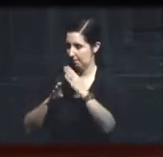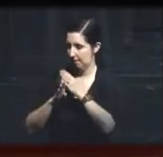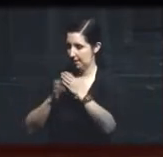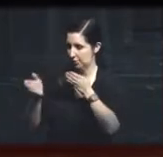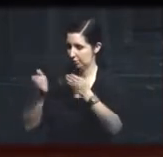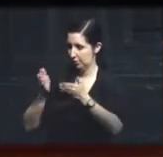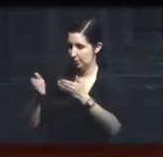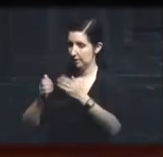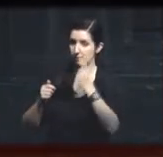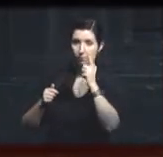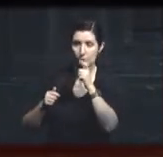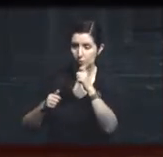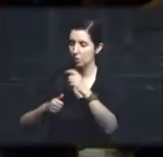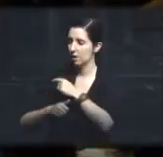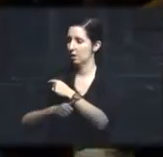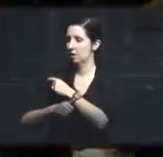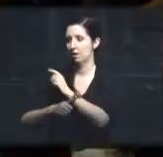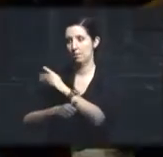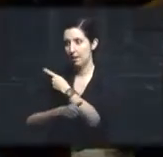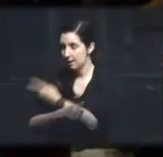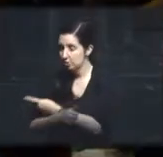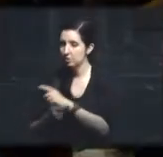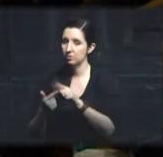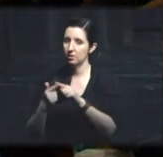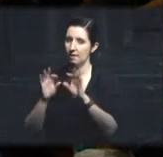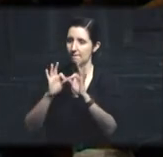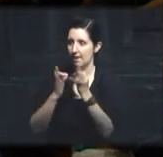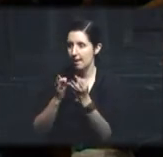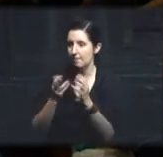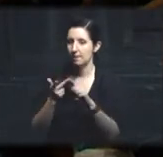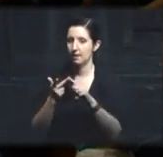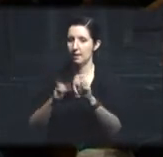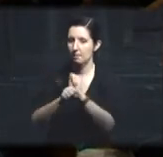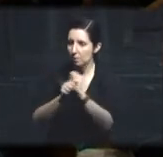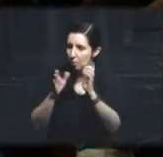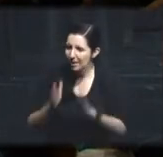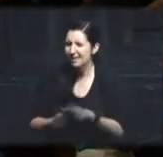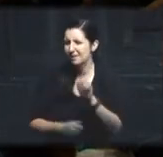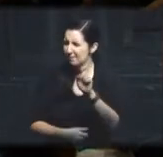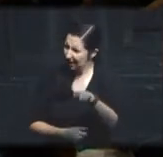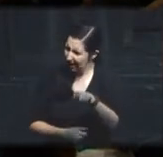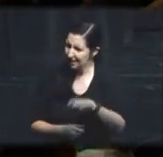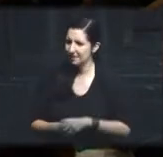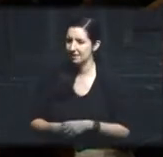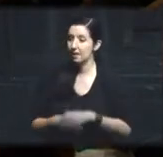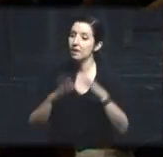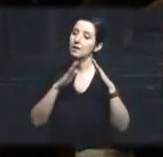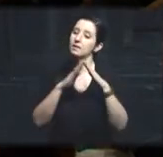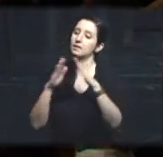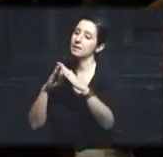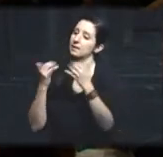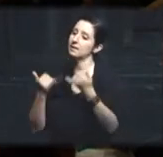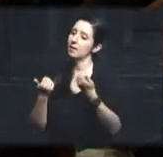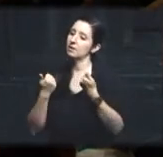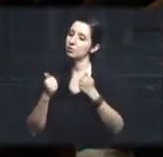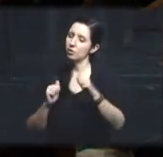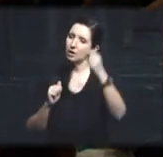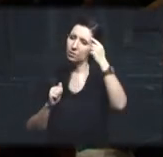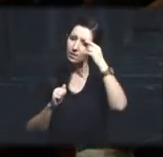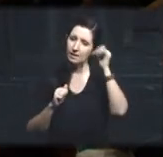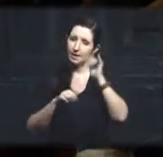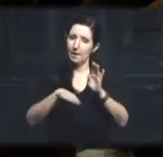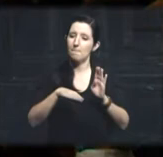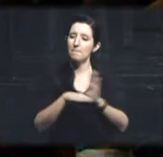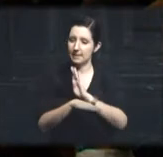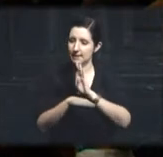their families, and employees. And so they're asking for that. The city is trying to be pretty entrepreneurial about this, to be